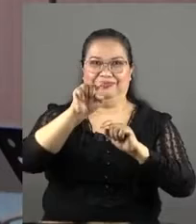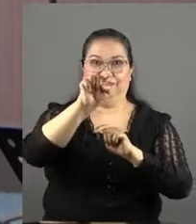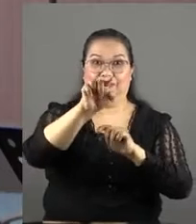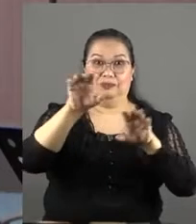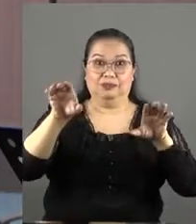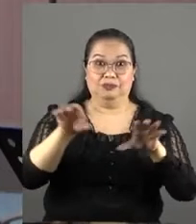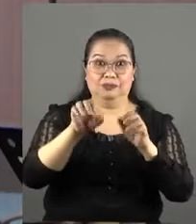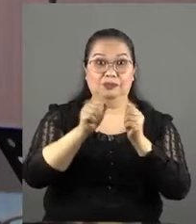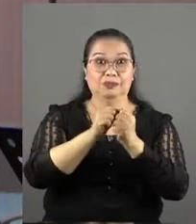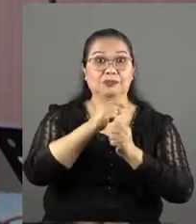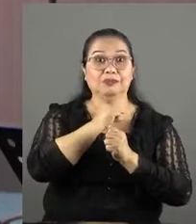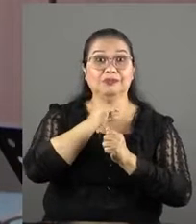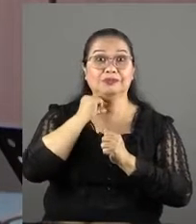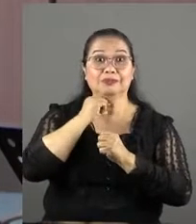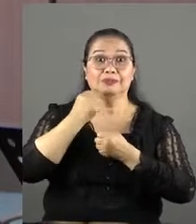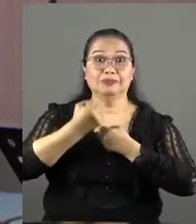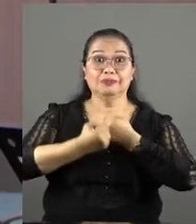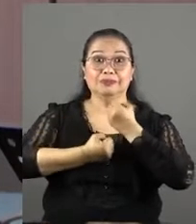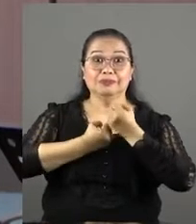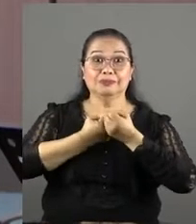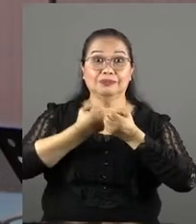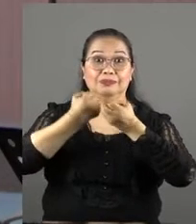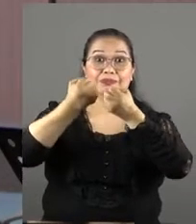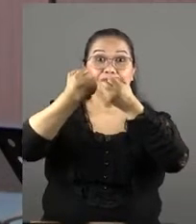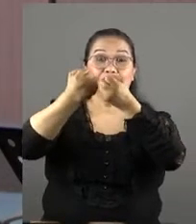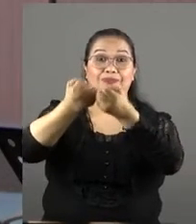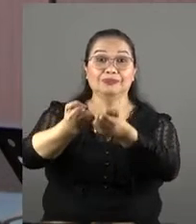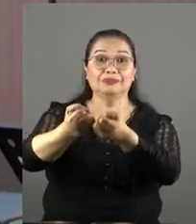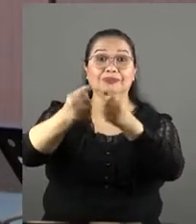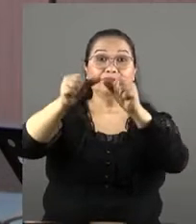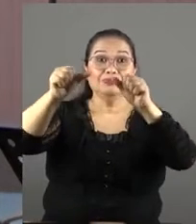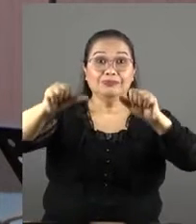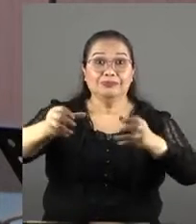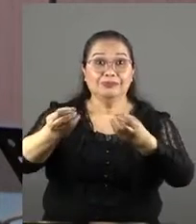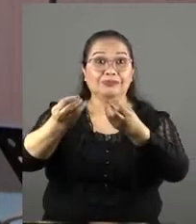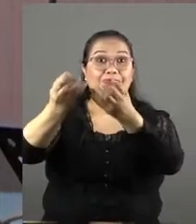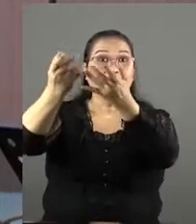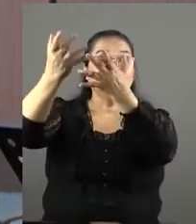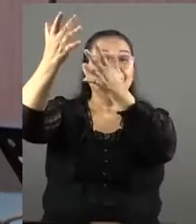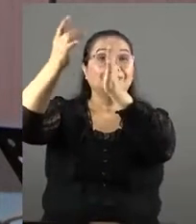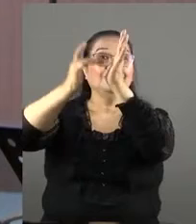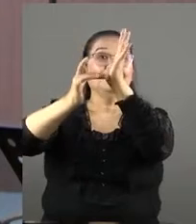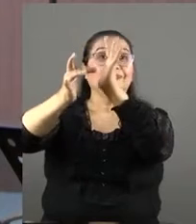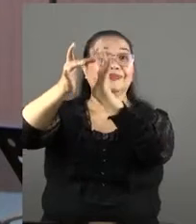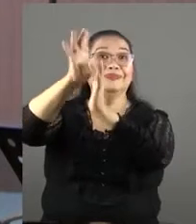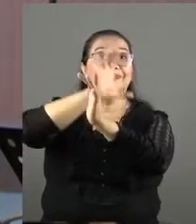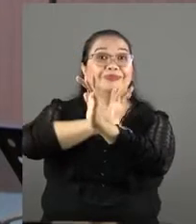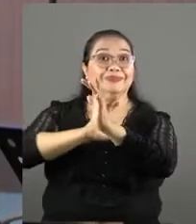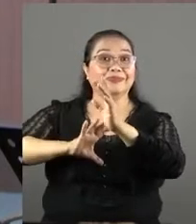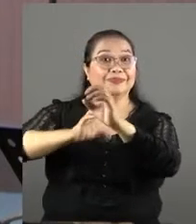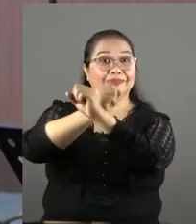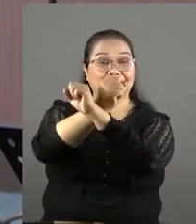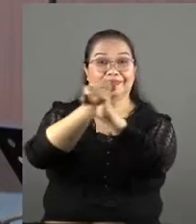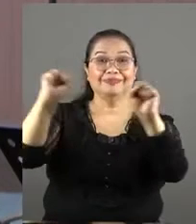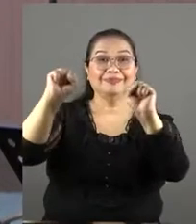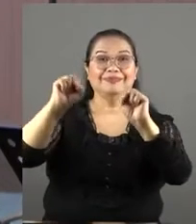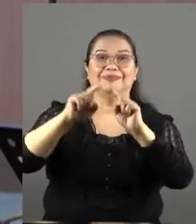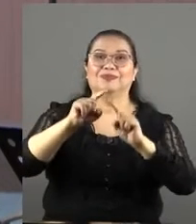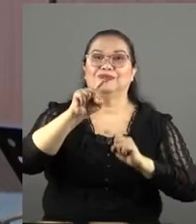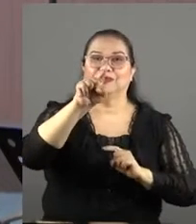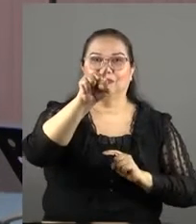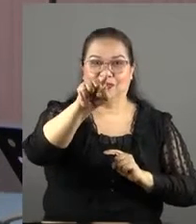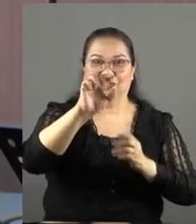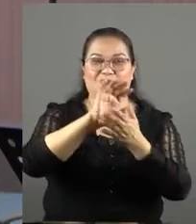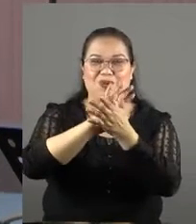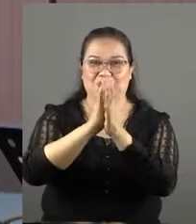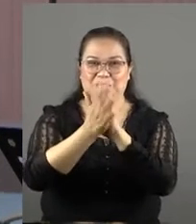priest and give a sacrifice and put your faith in it and the coming Messiah or Savior. And then you